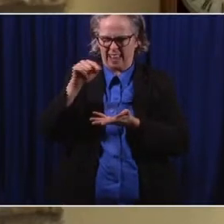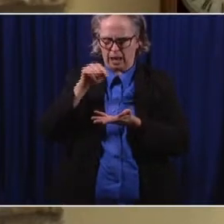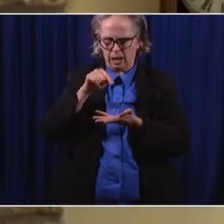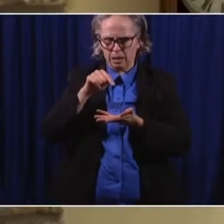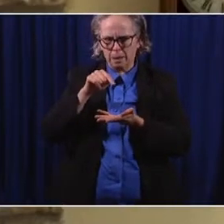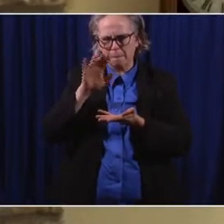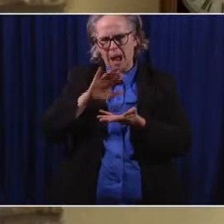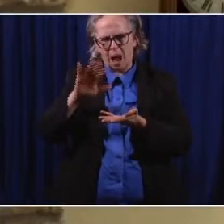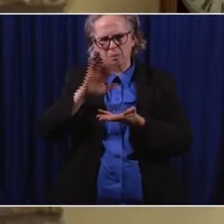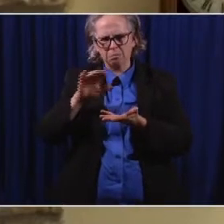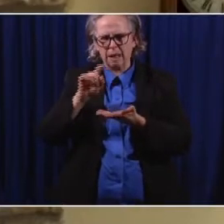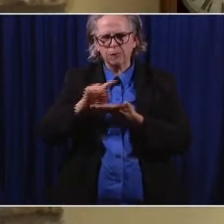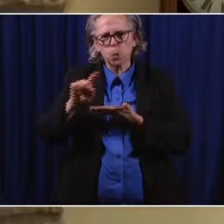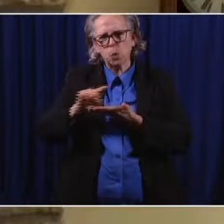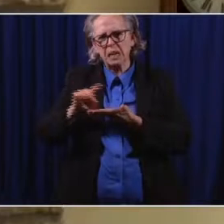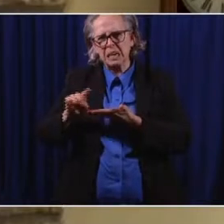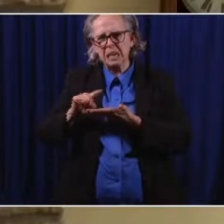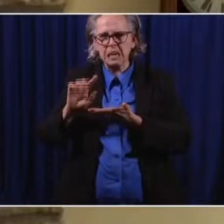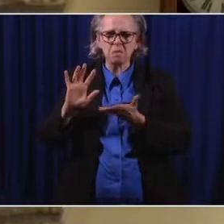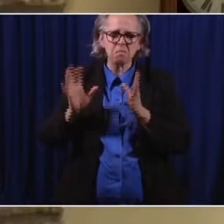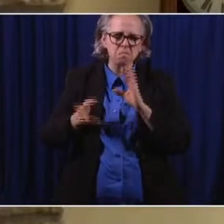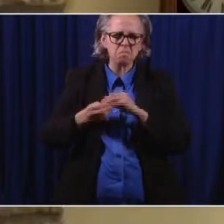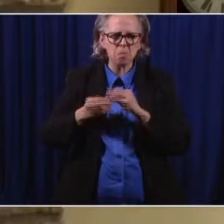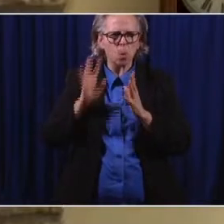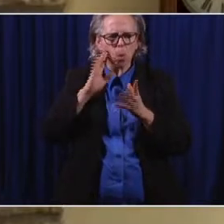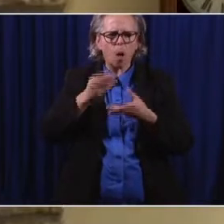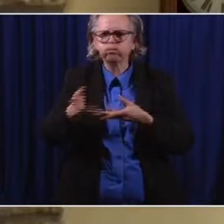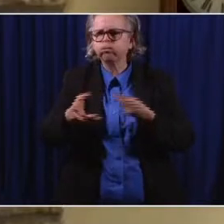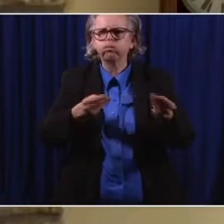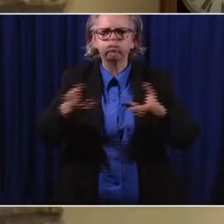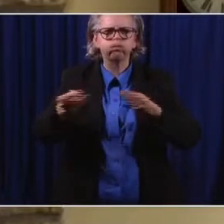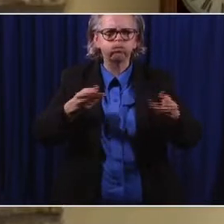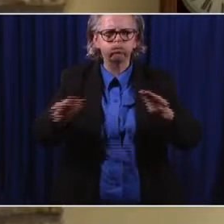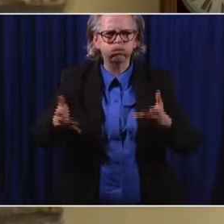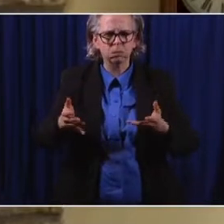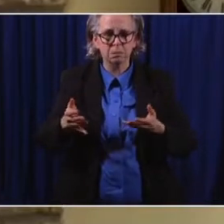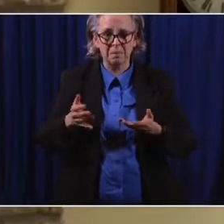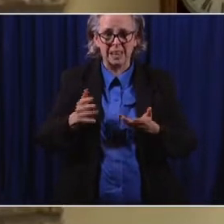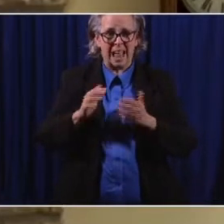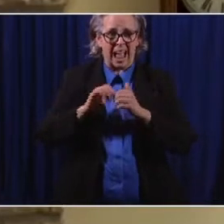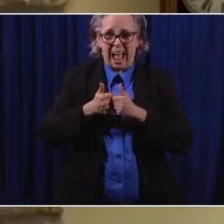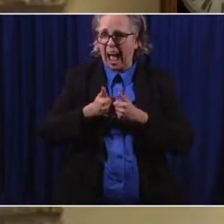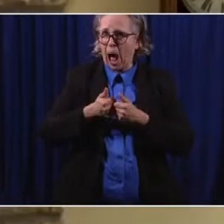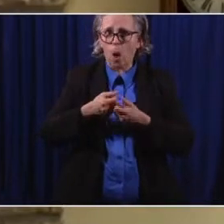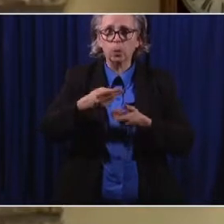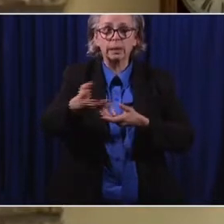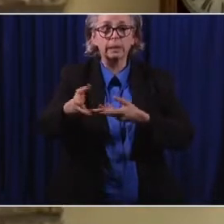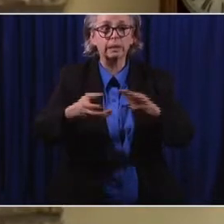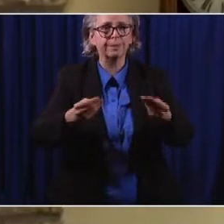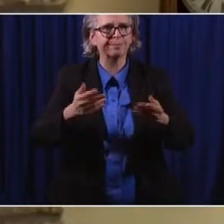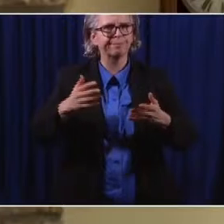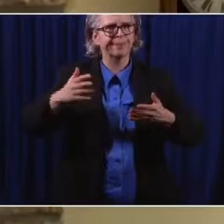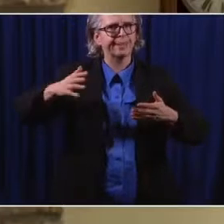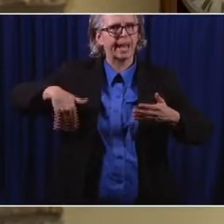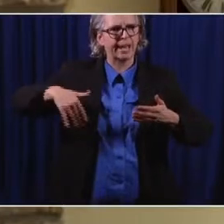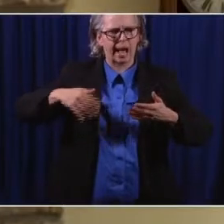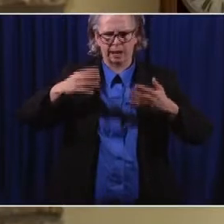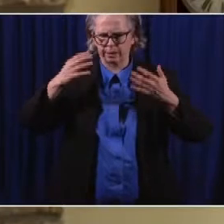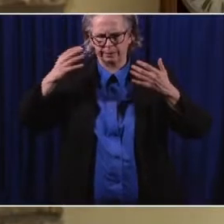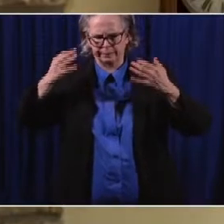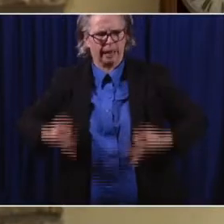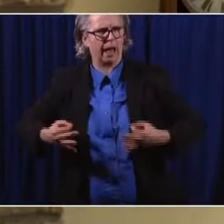And we continue to work on how we're going to deploy them to save lives. how we're going to deploy them to